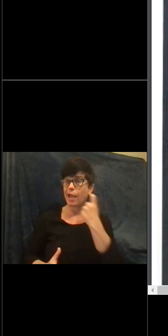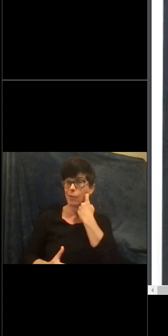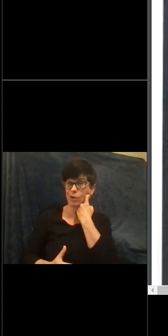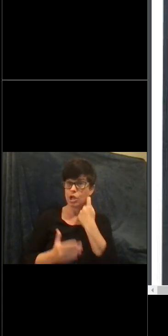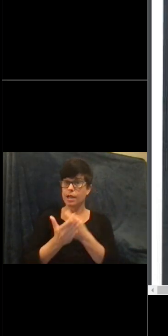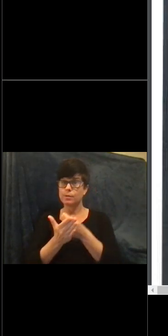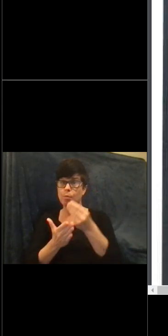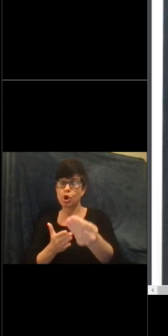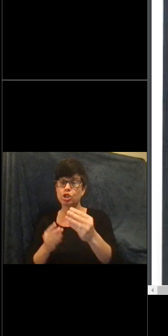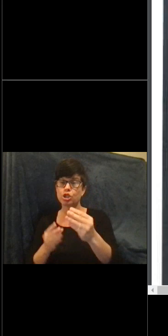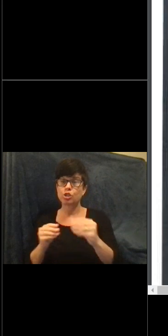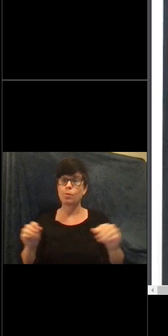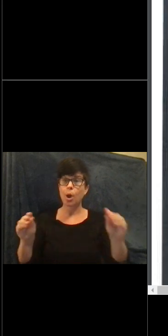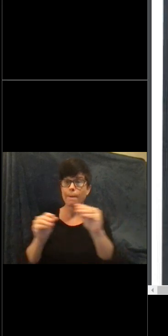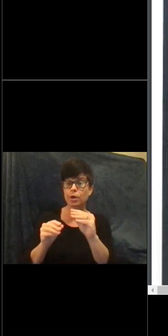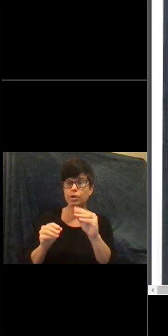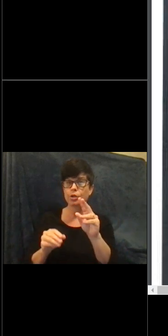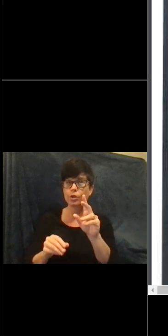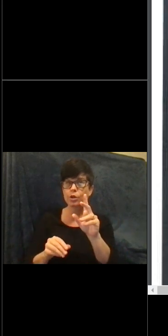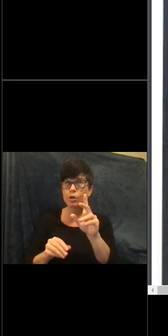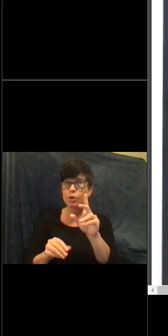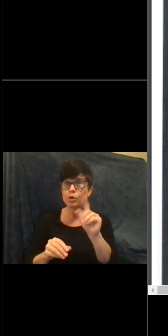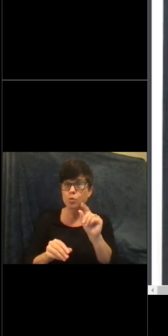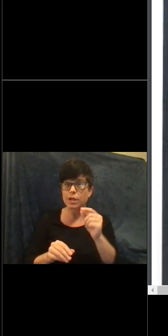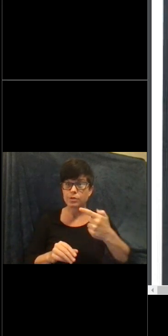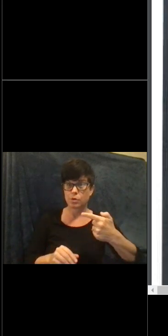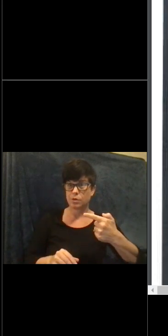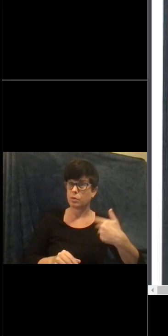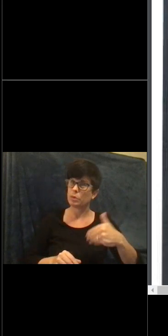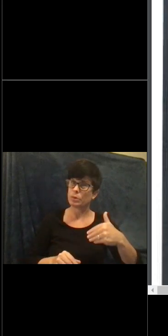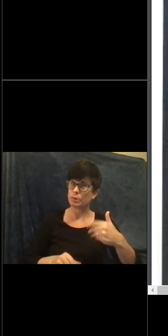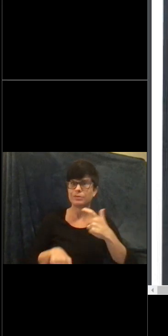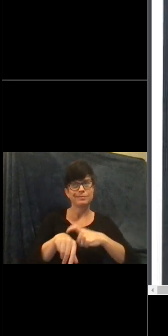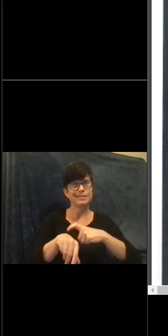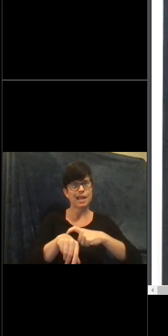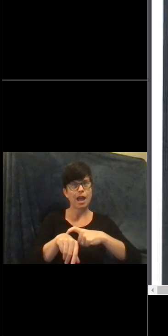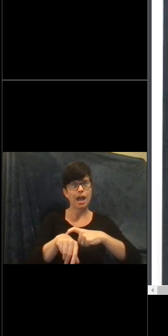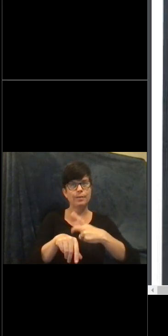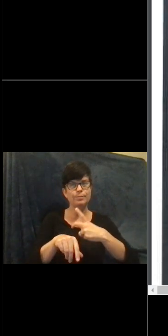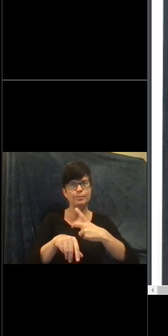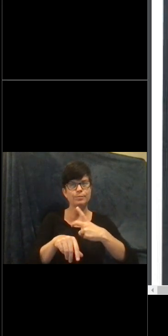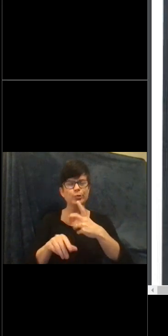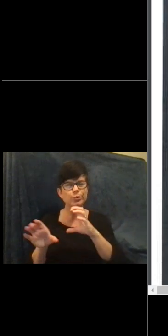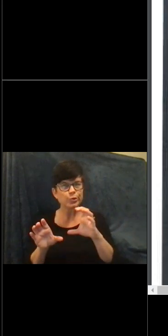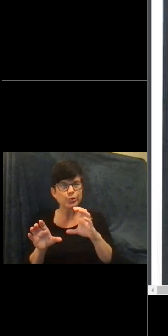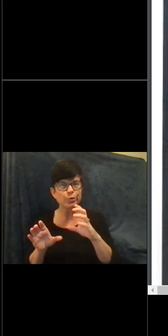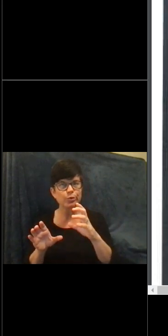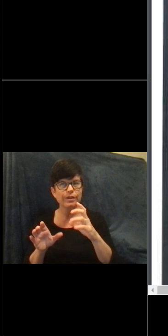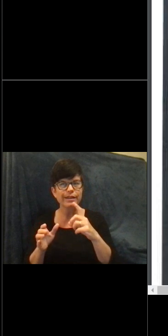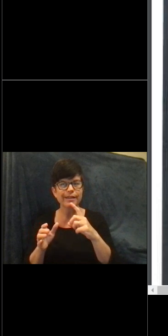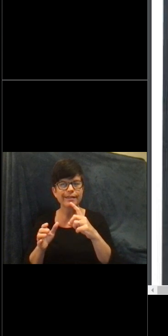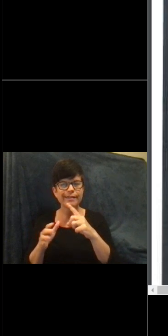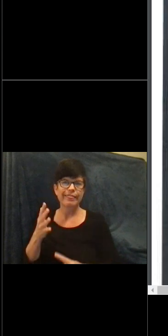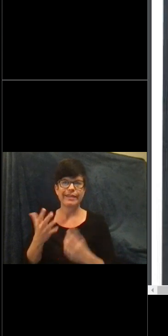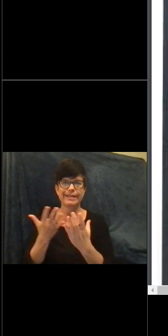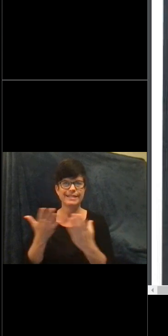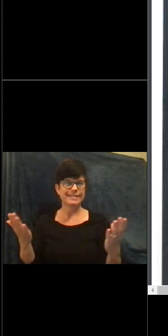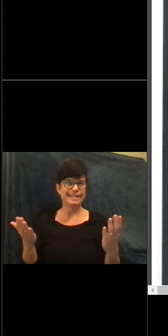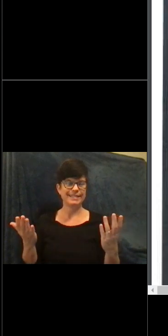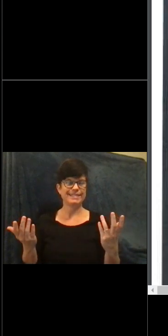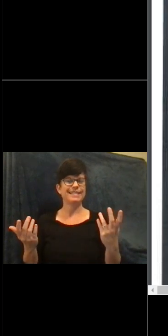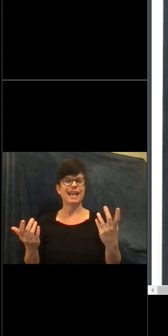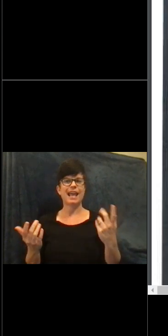the property was purchased in 2021. There's been time to get this done. So I don't have any pity for complacency. I